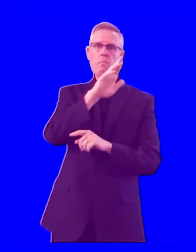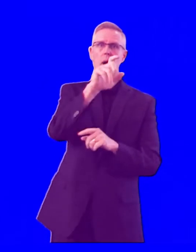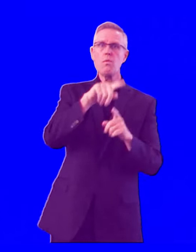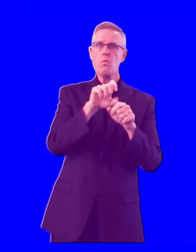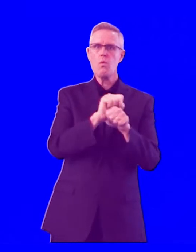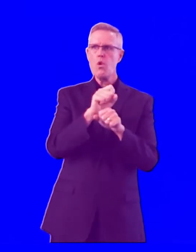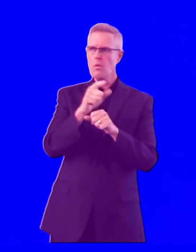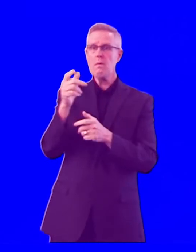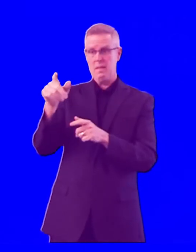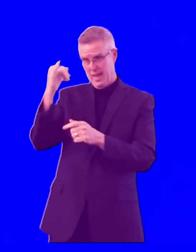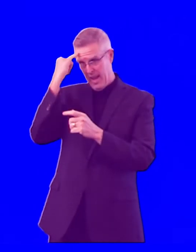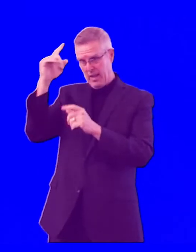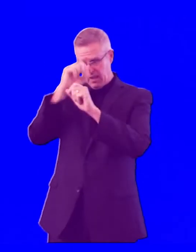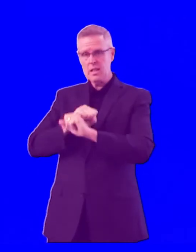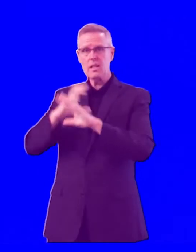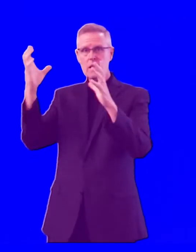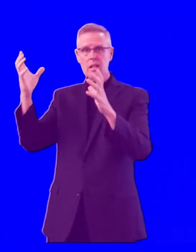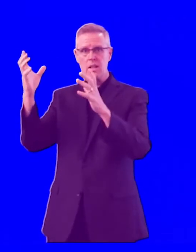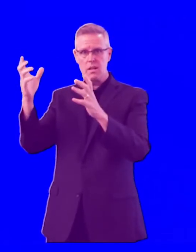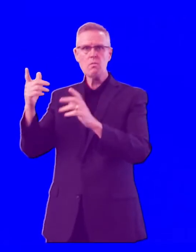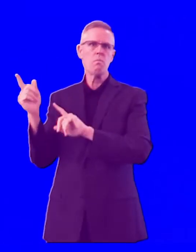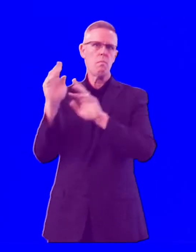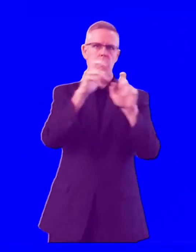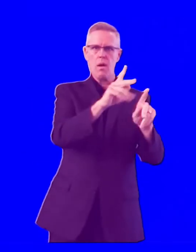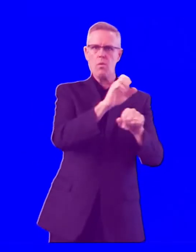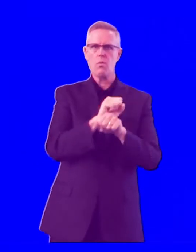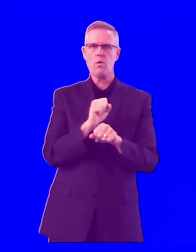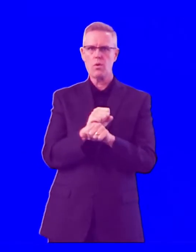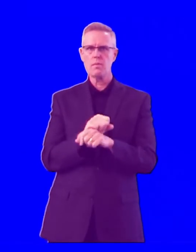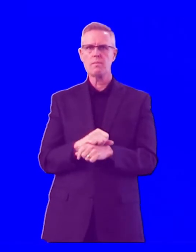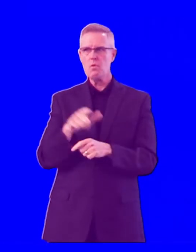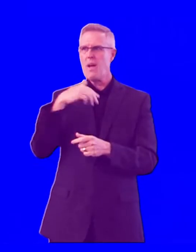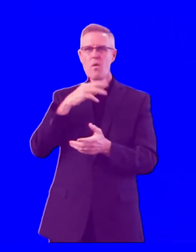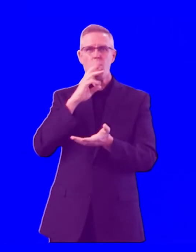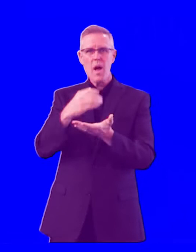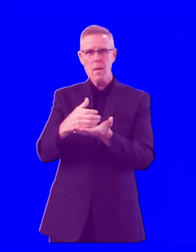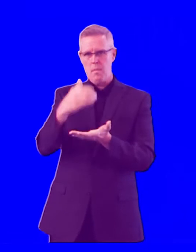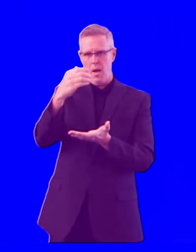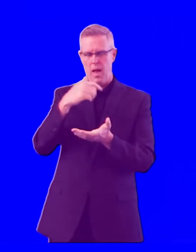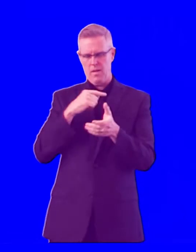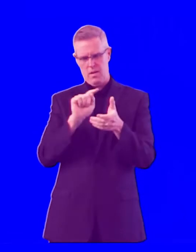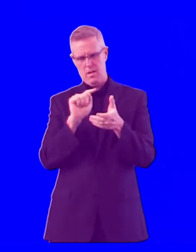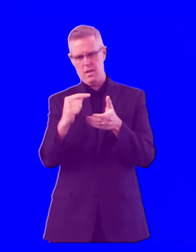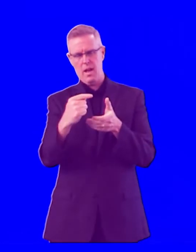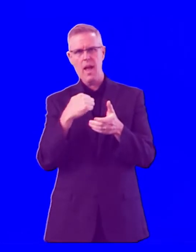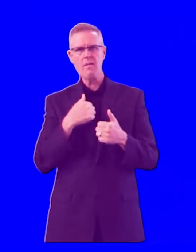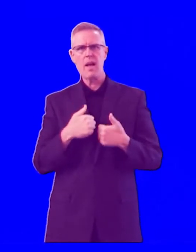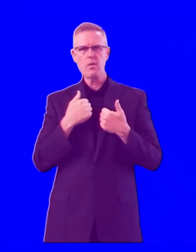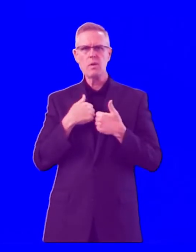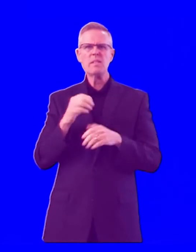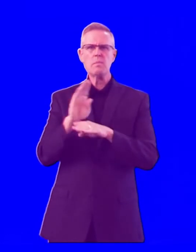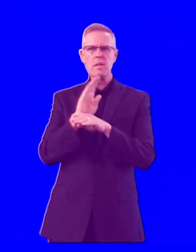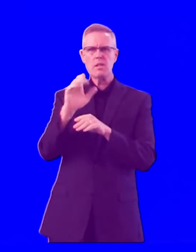the idea is to take this back with you. Those water bottles that you saw, there's an address on it. You may need it today. There's